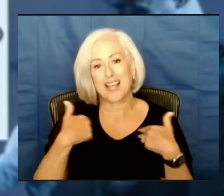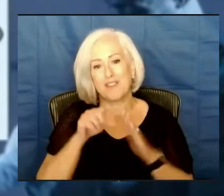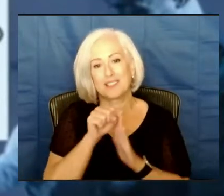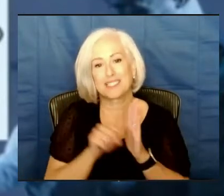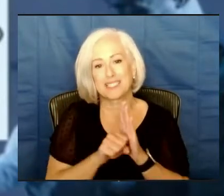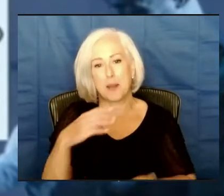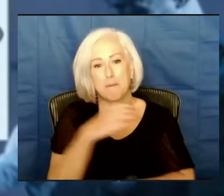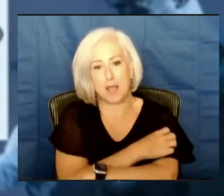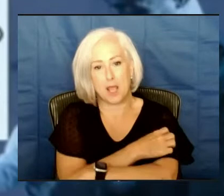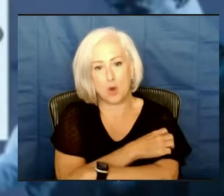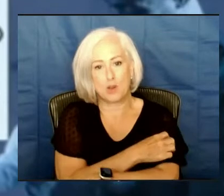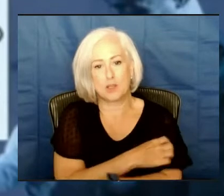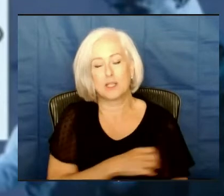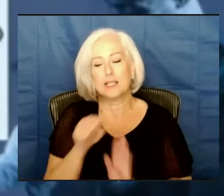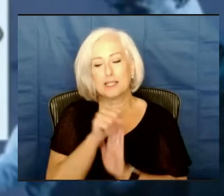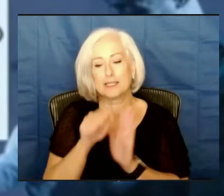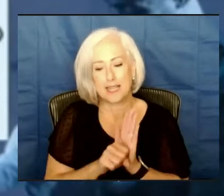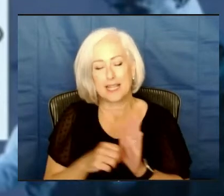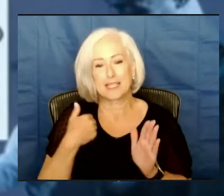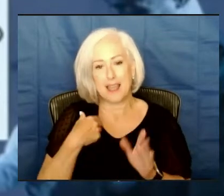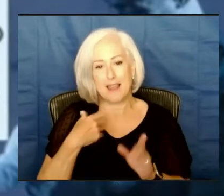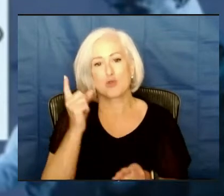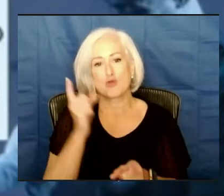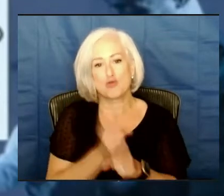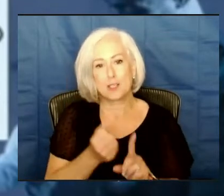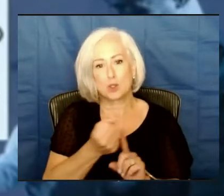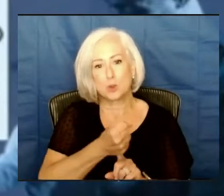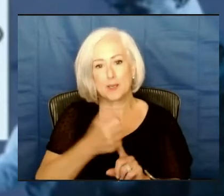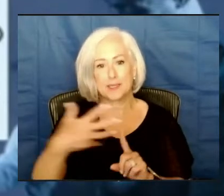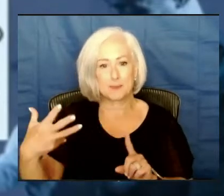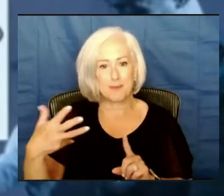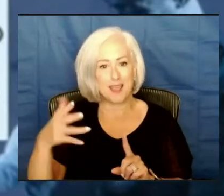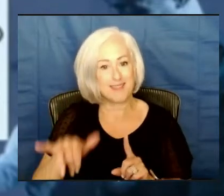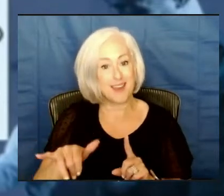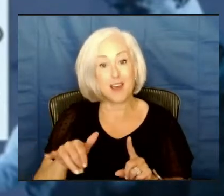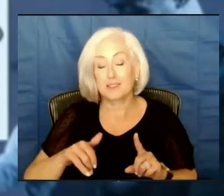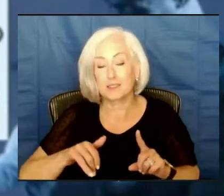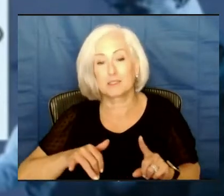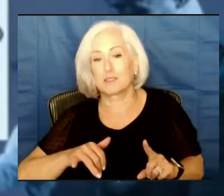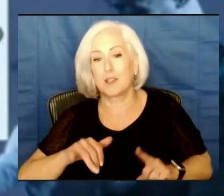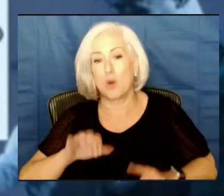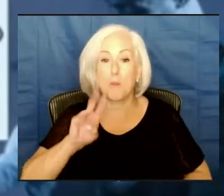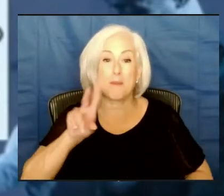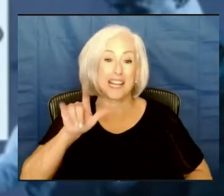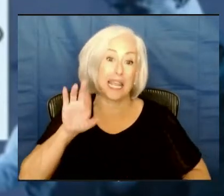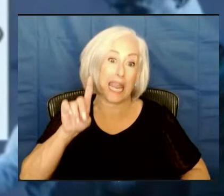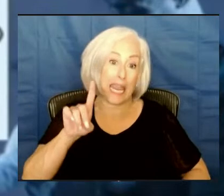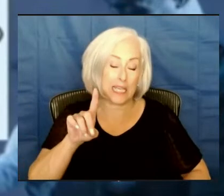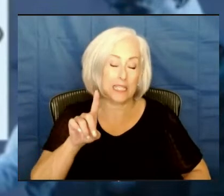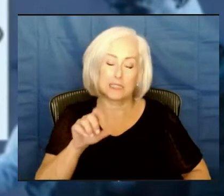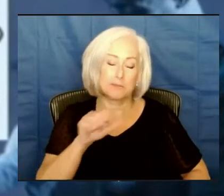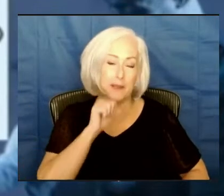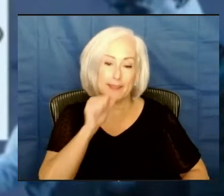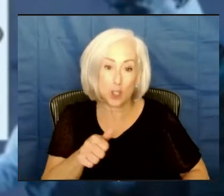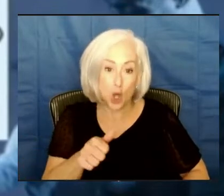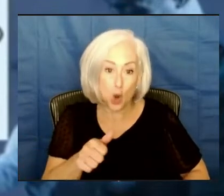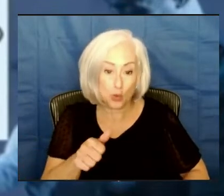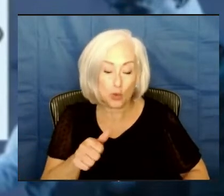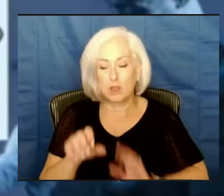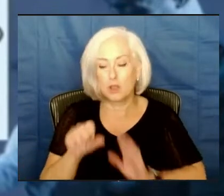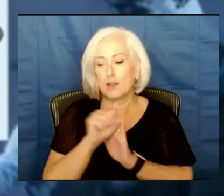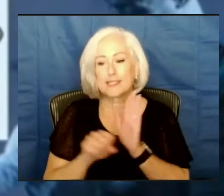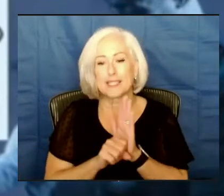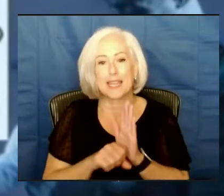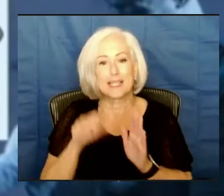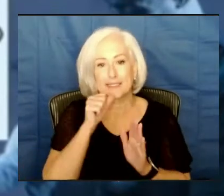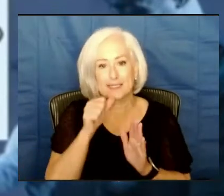States have the right to expand Medicare or not, Medicaid. And so the reality is those states that have not expanded